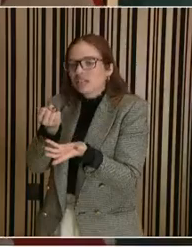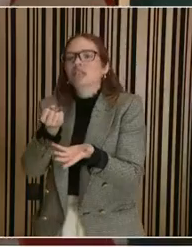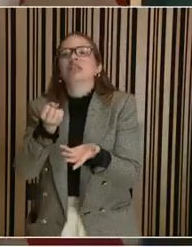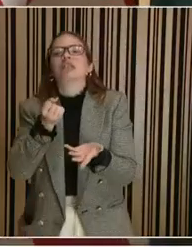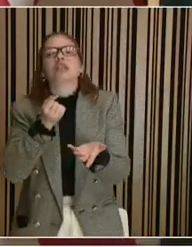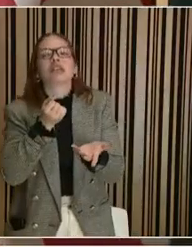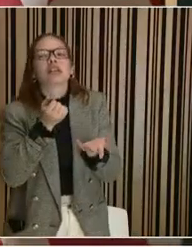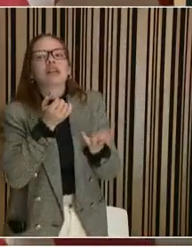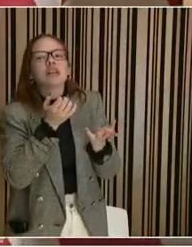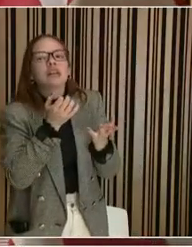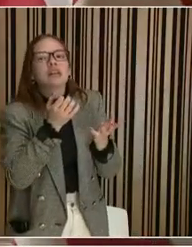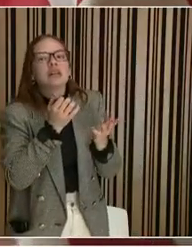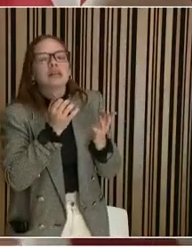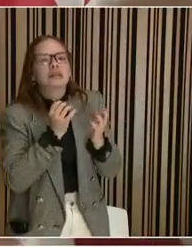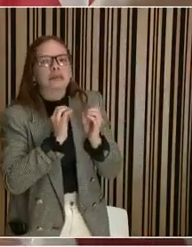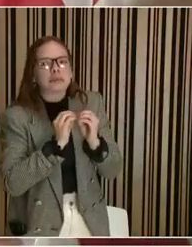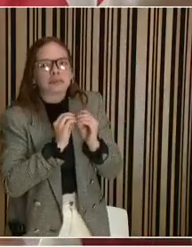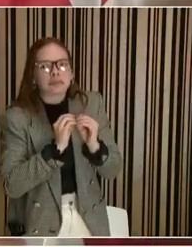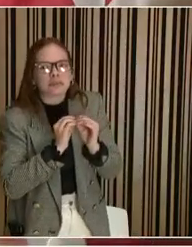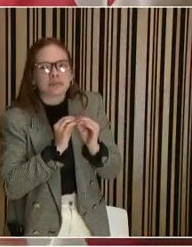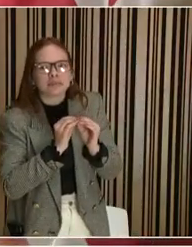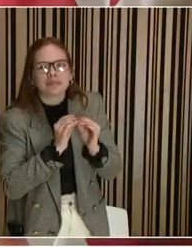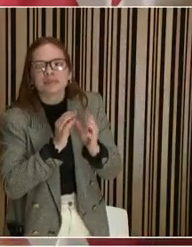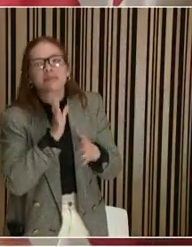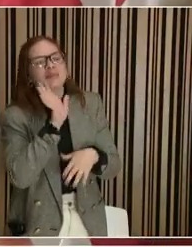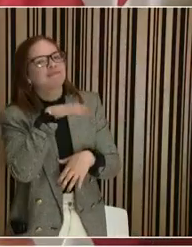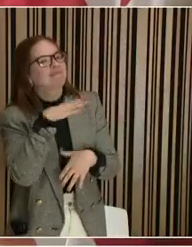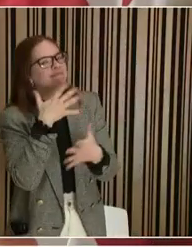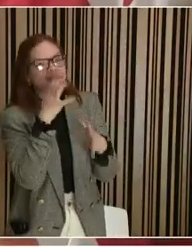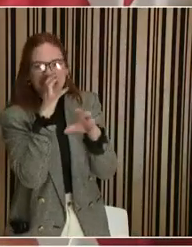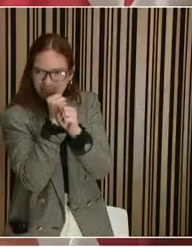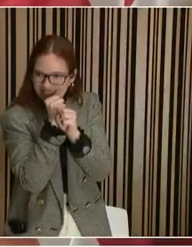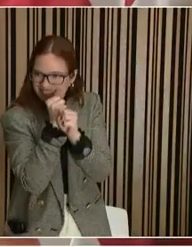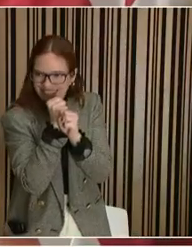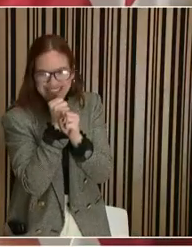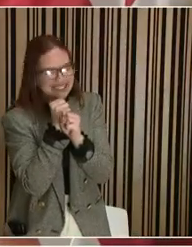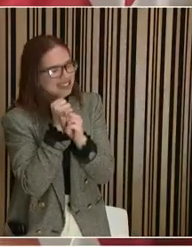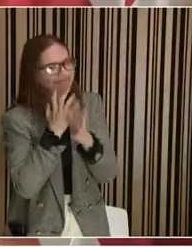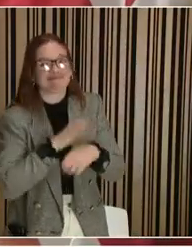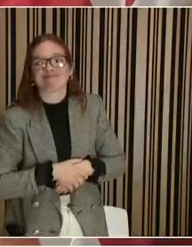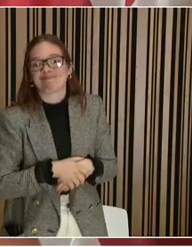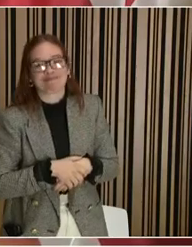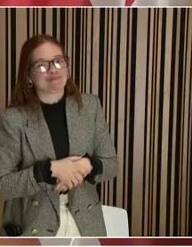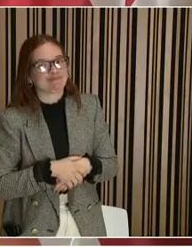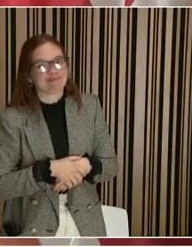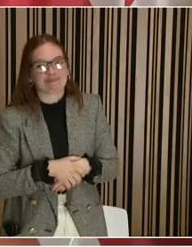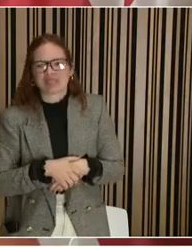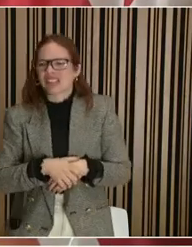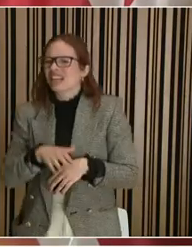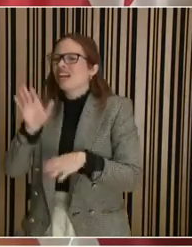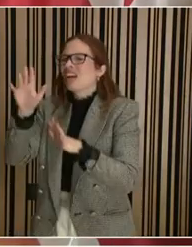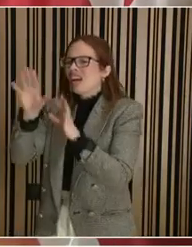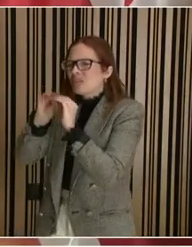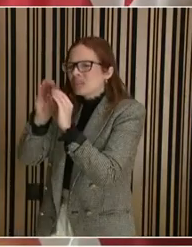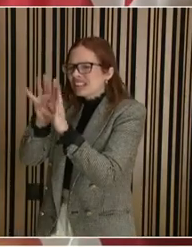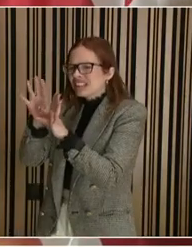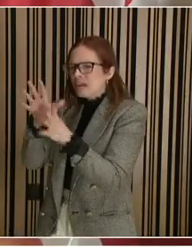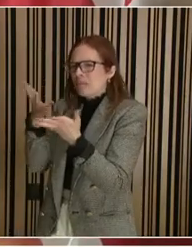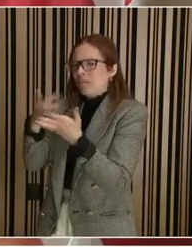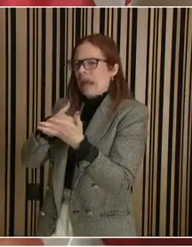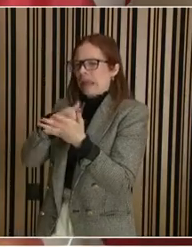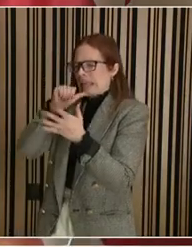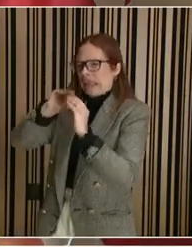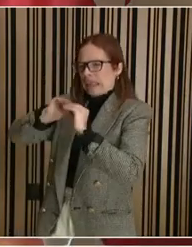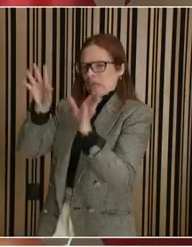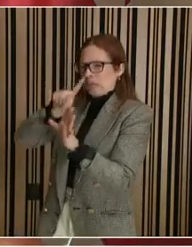Thank you, Mayor. Mayor Bowser cannot comment on that right now. Thank you. I just want to clarify my question because I wasn't exactly clear. So if someone